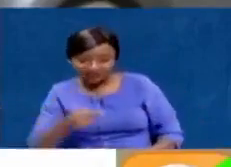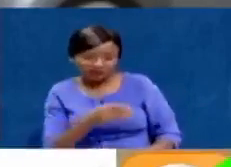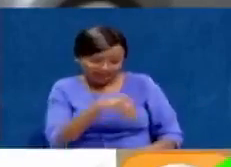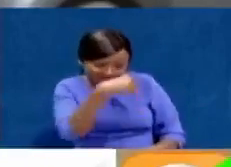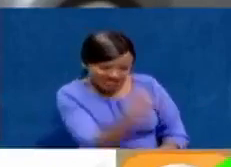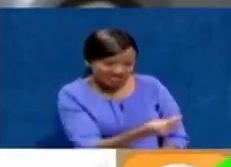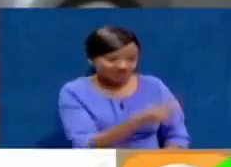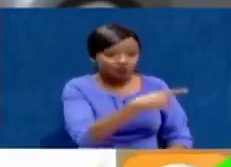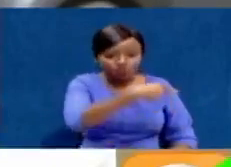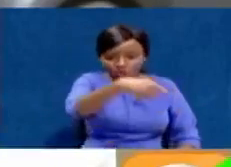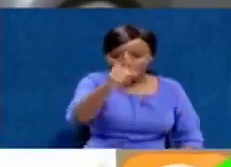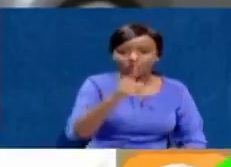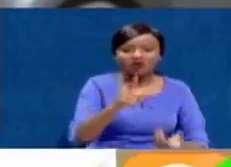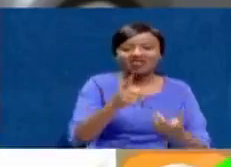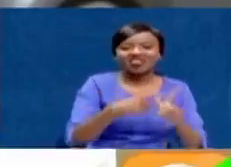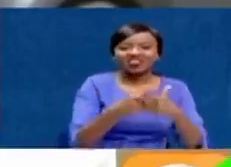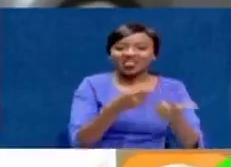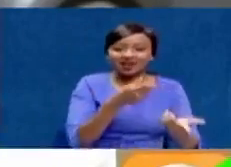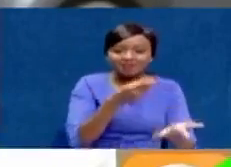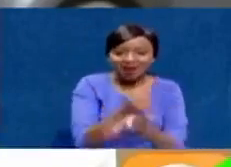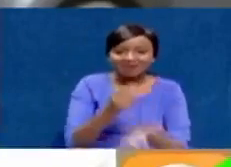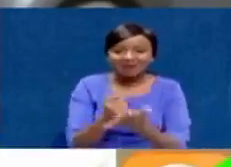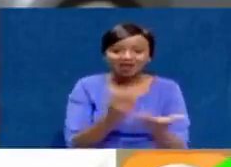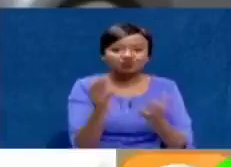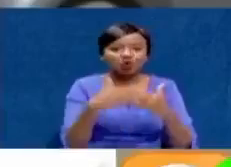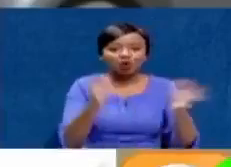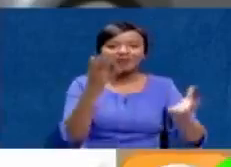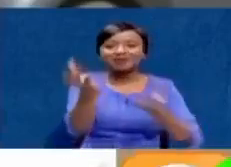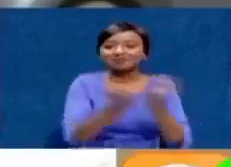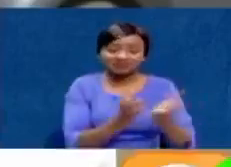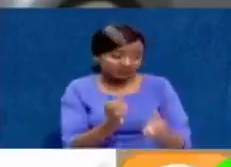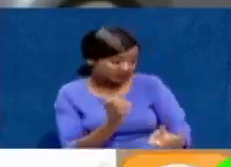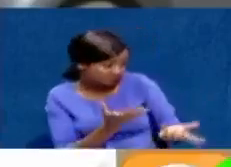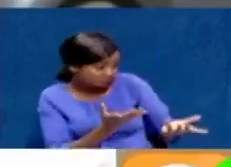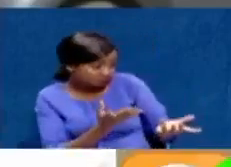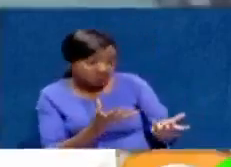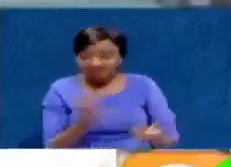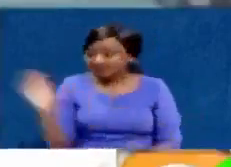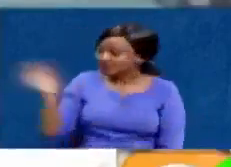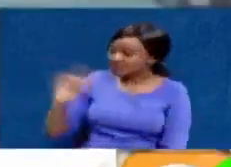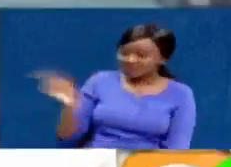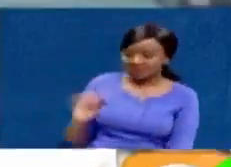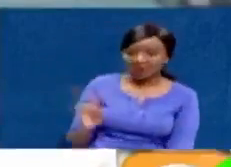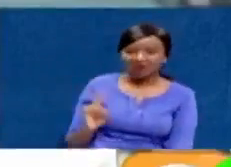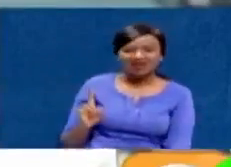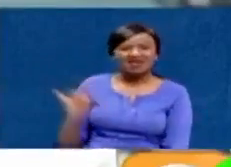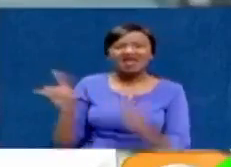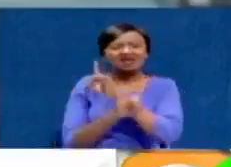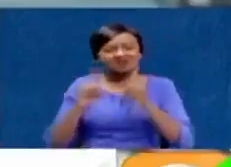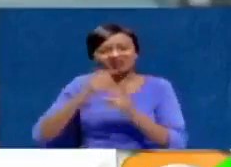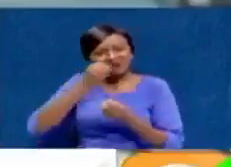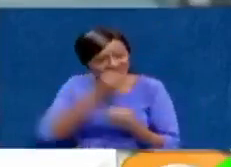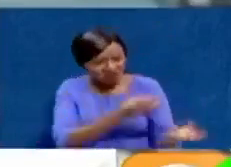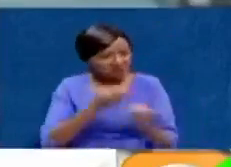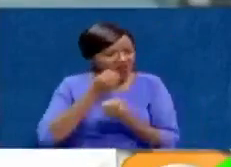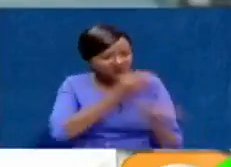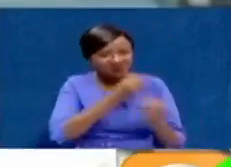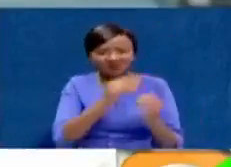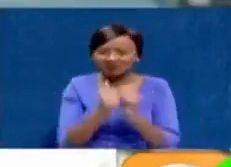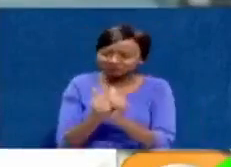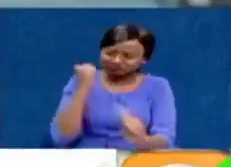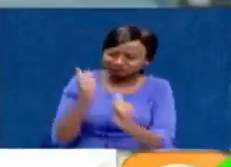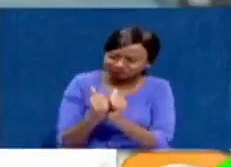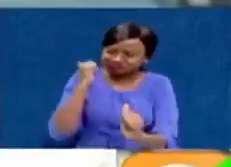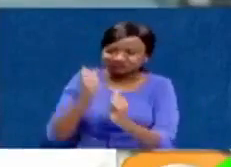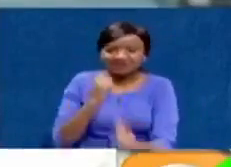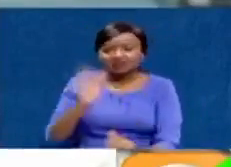350k waende washikanie trela moja walete abebange makaa. Akakataa. Yaani kila kitu nikimwambia anakataa,